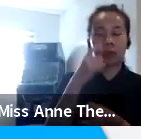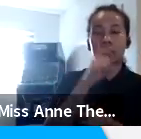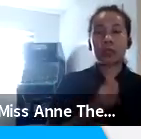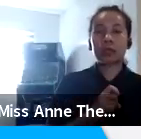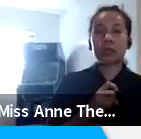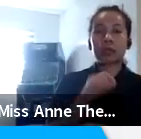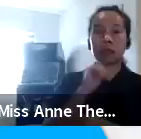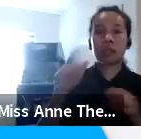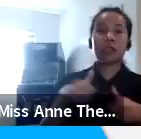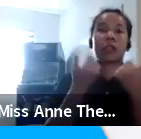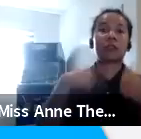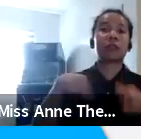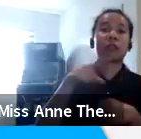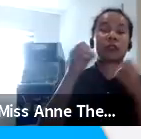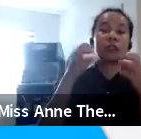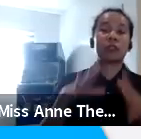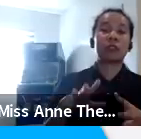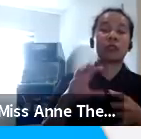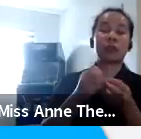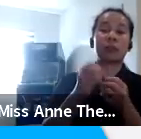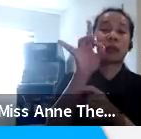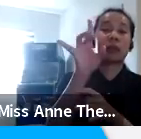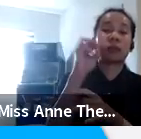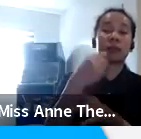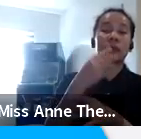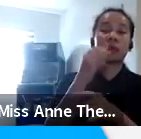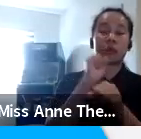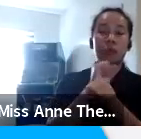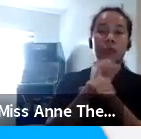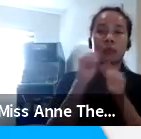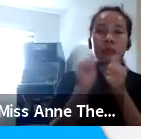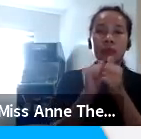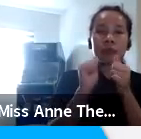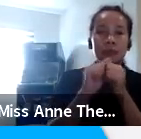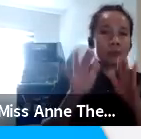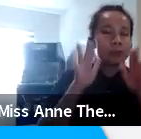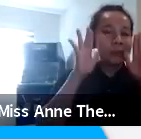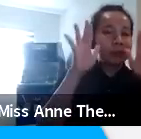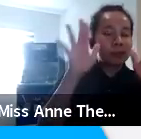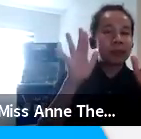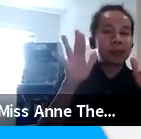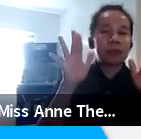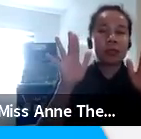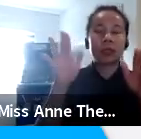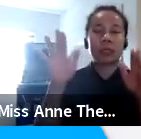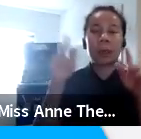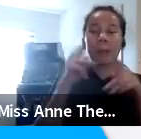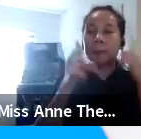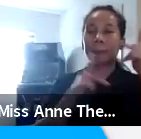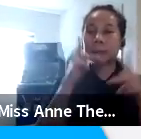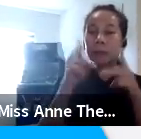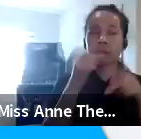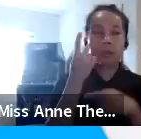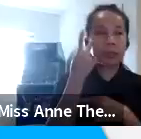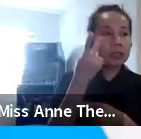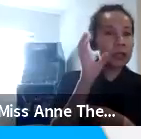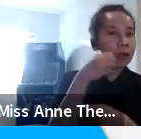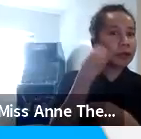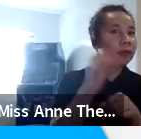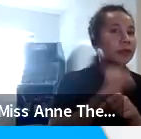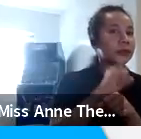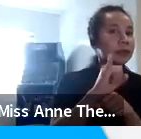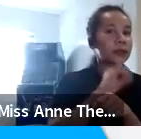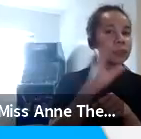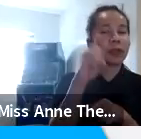teachers. Number 8 would be we get to work with amazing colleagues and we get insights into a lot of other worlds. You know, the